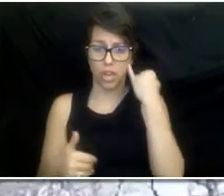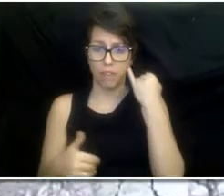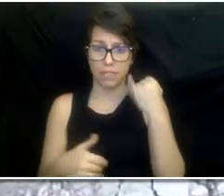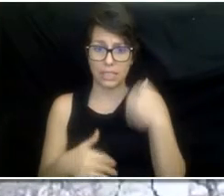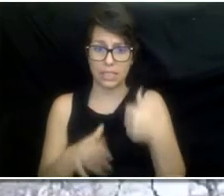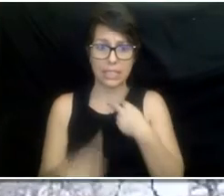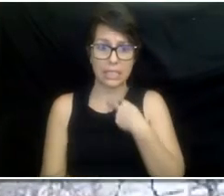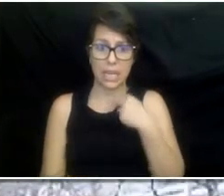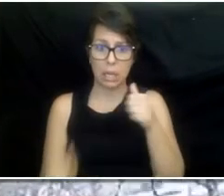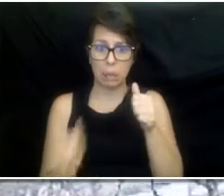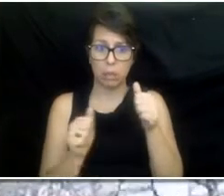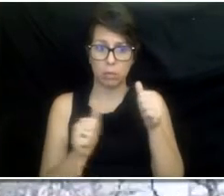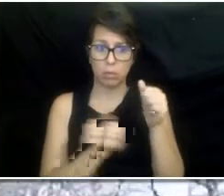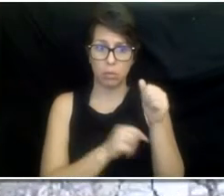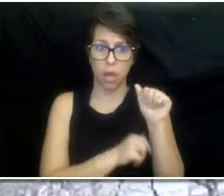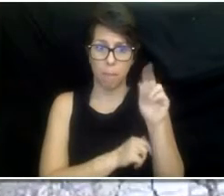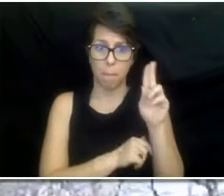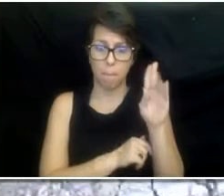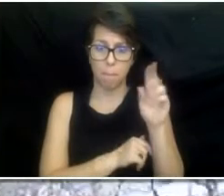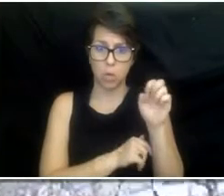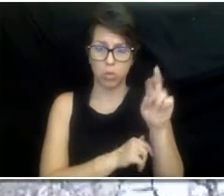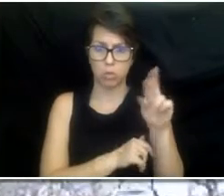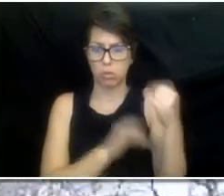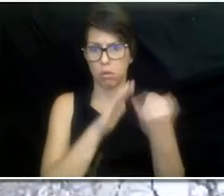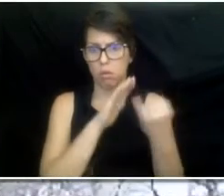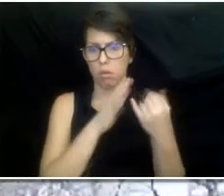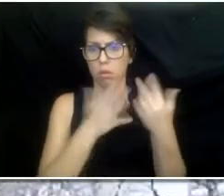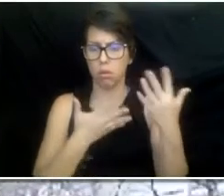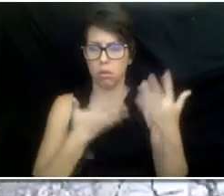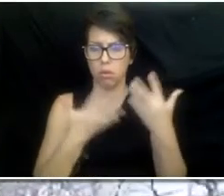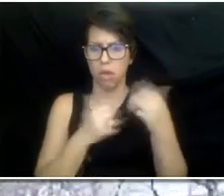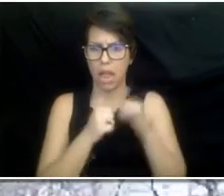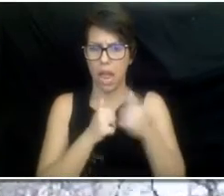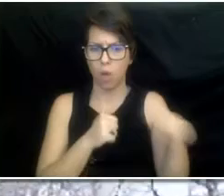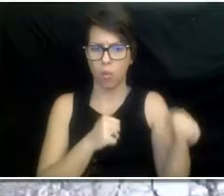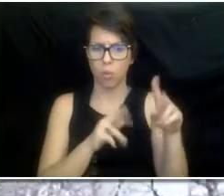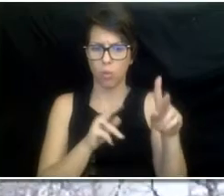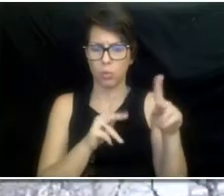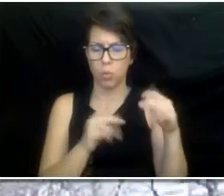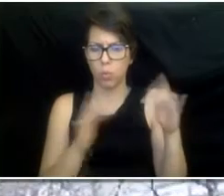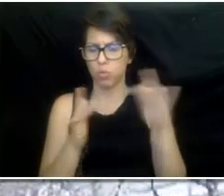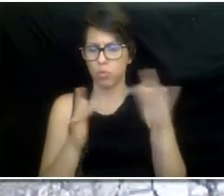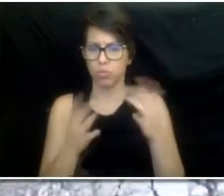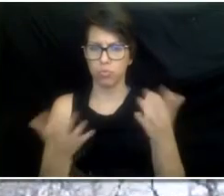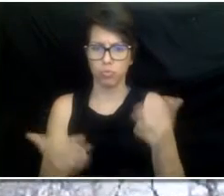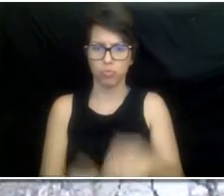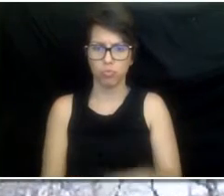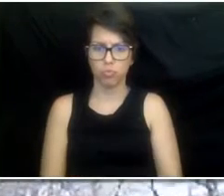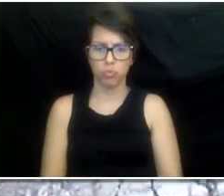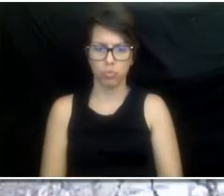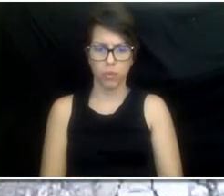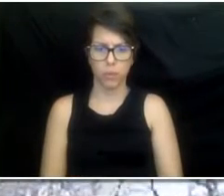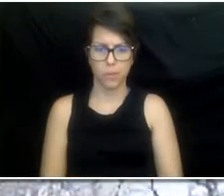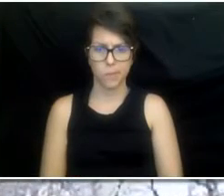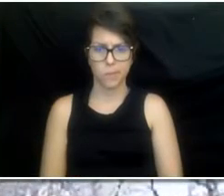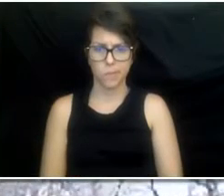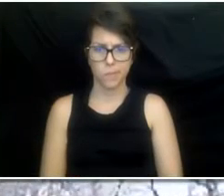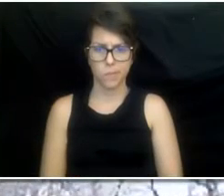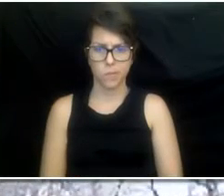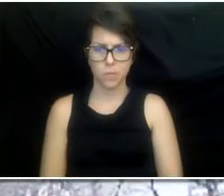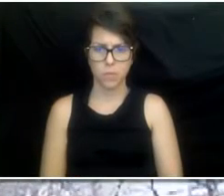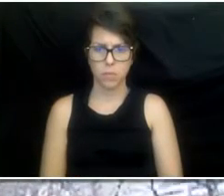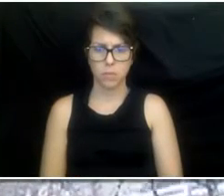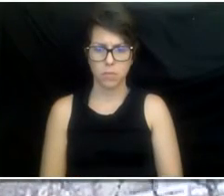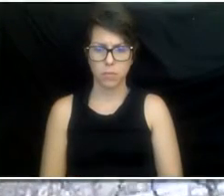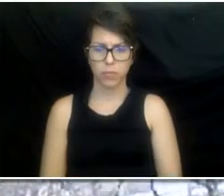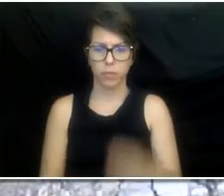Family Justice centers it's not a one-time call often often our calls involve multiple times with the provider providing